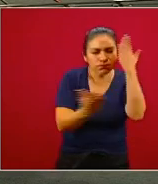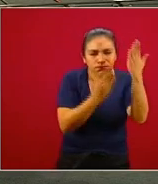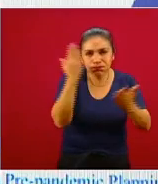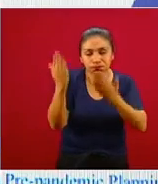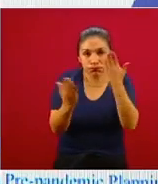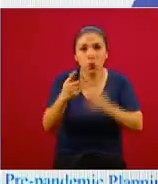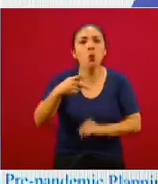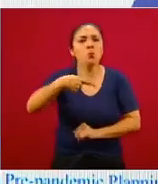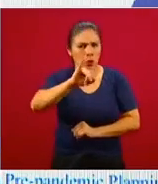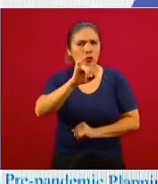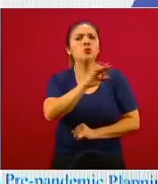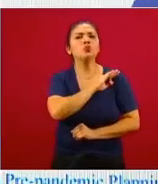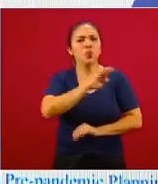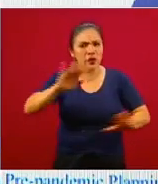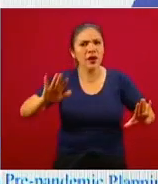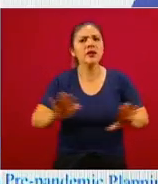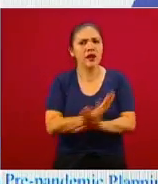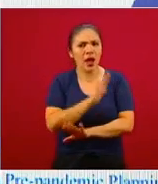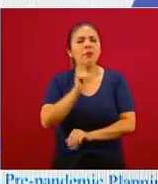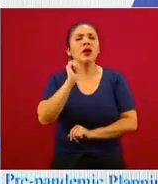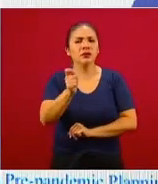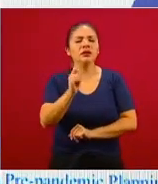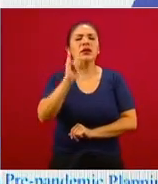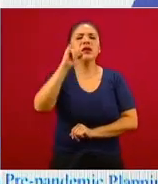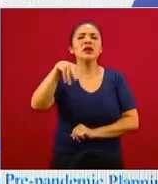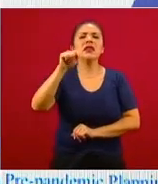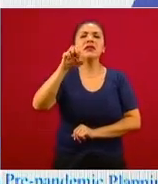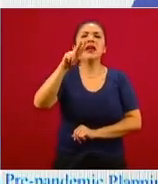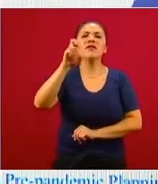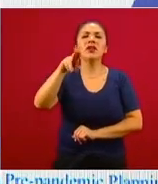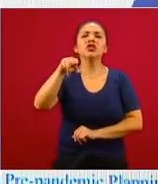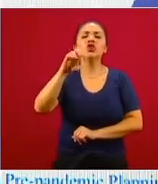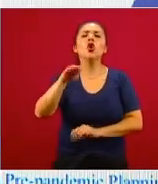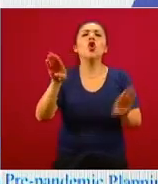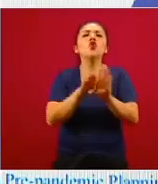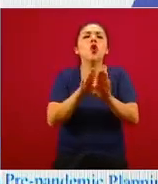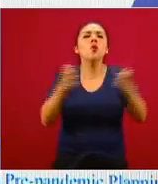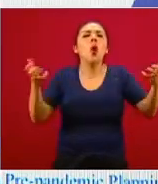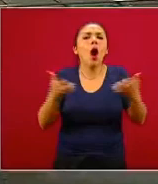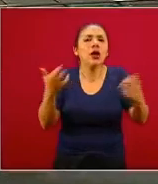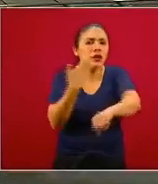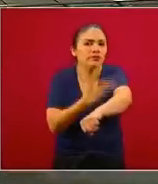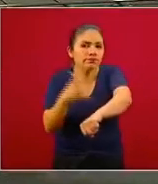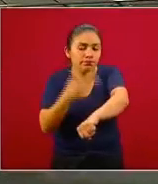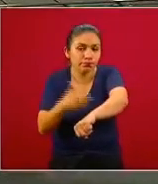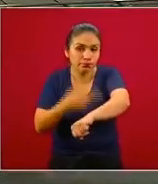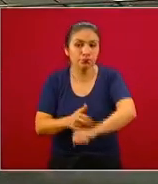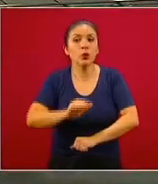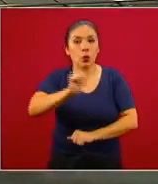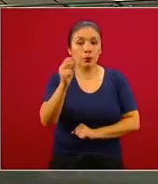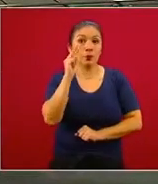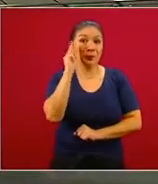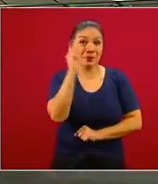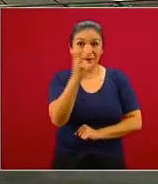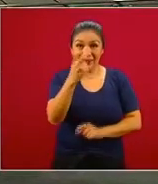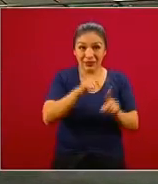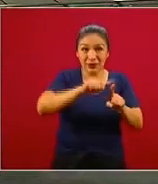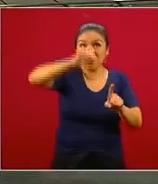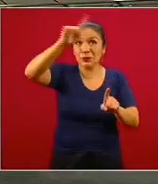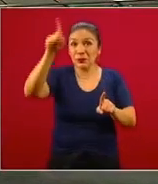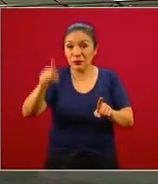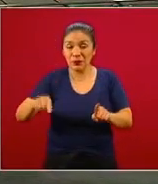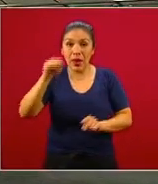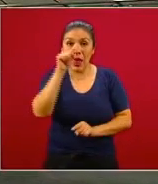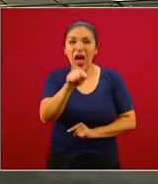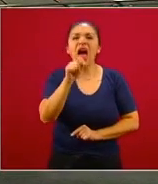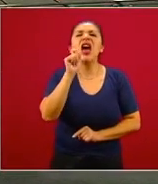approach that has different courses of action that are contemplated from the beginning. But these courses of action and these